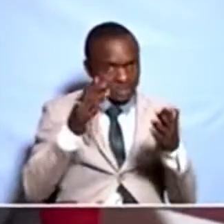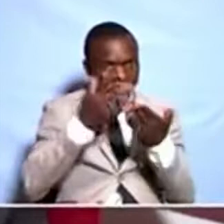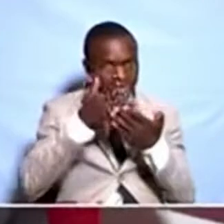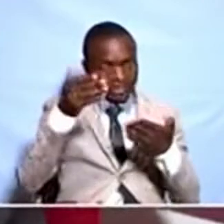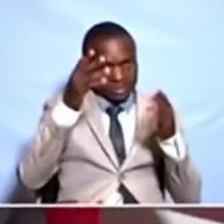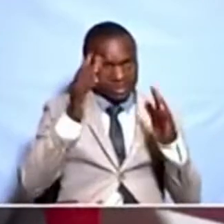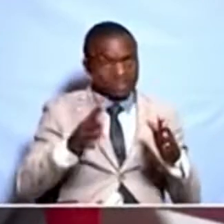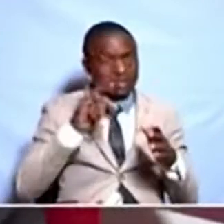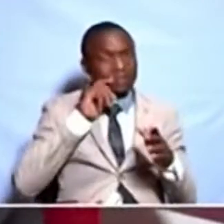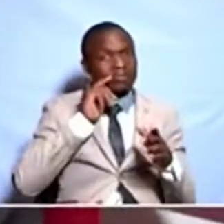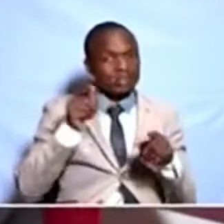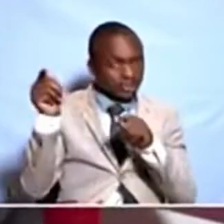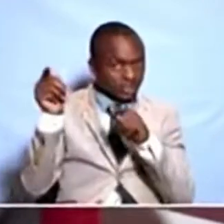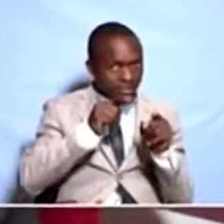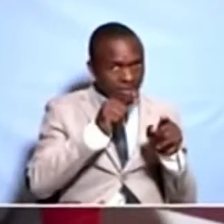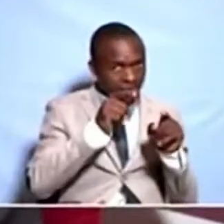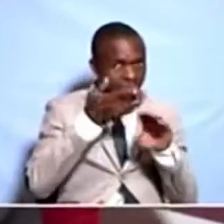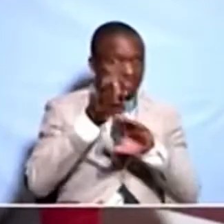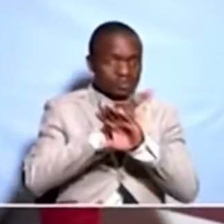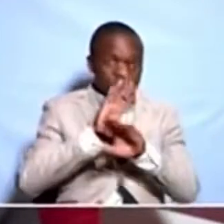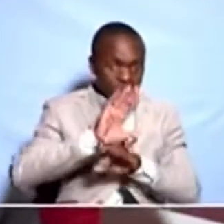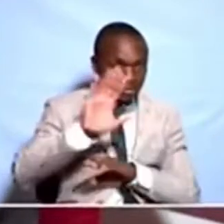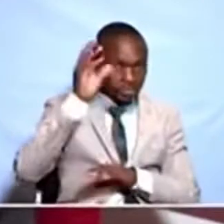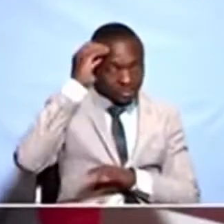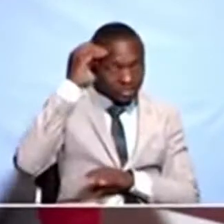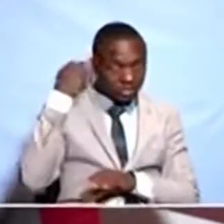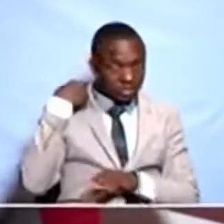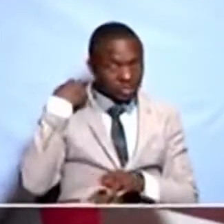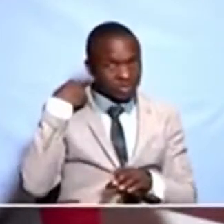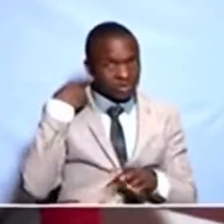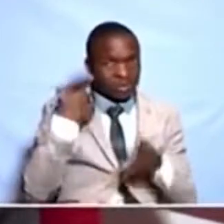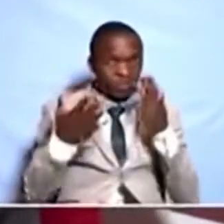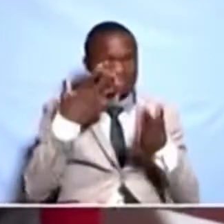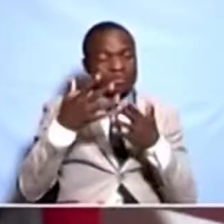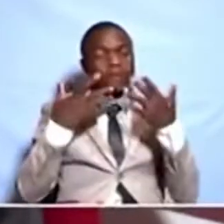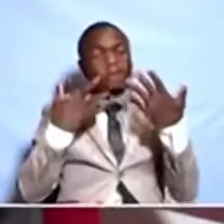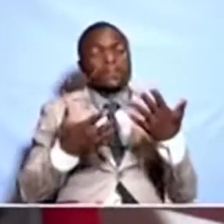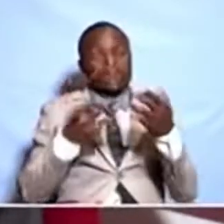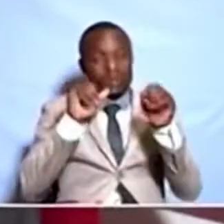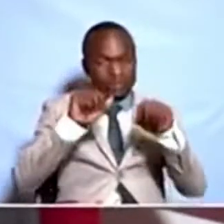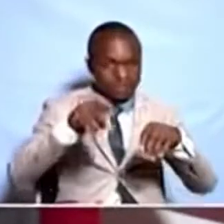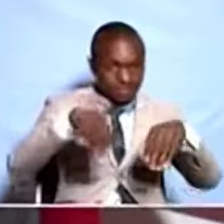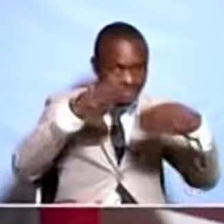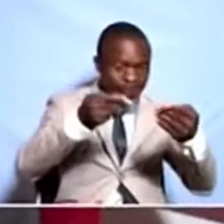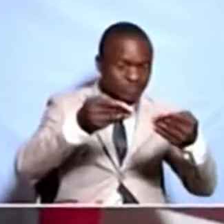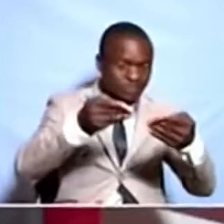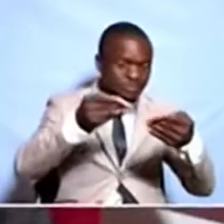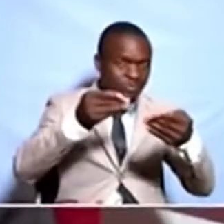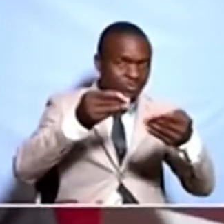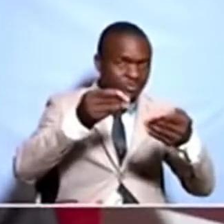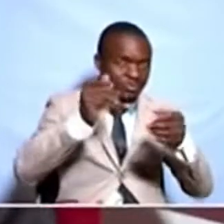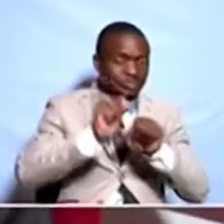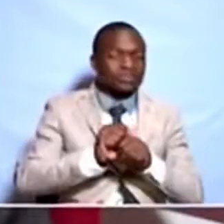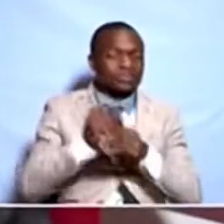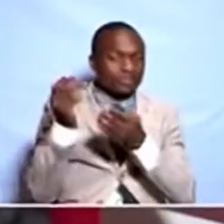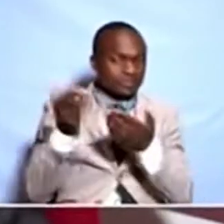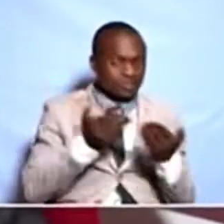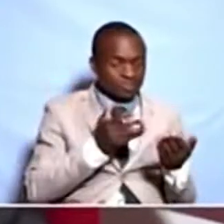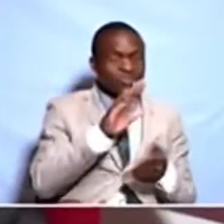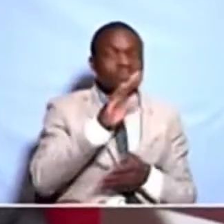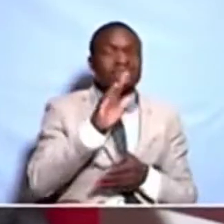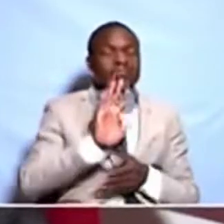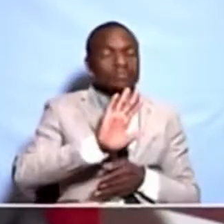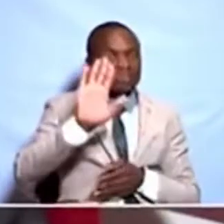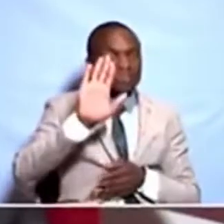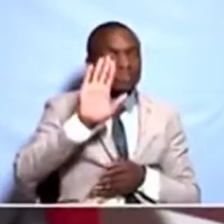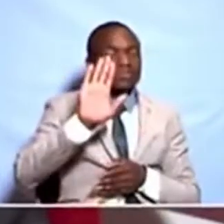before your offices at some point, or papers can be delivered or filled in and then brought to your office by a third